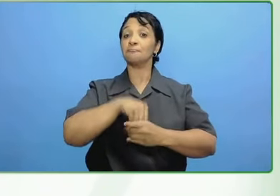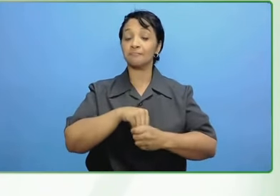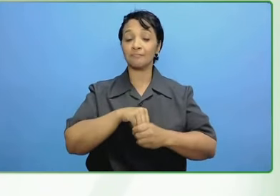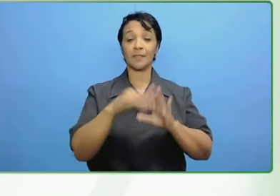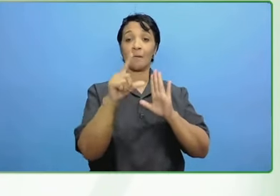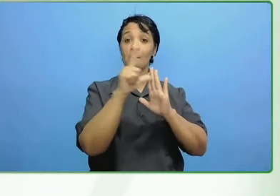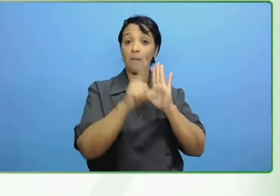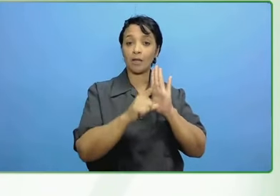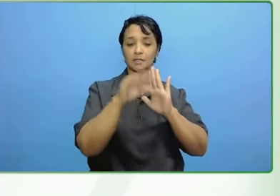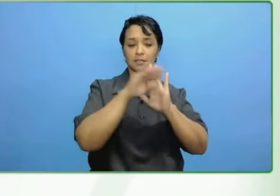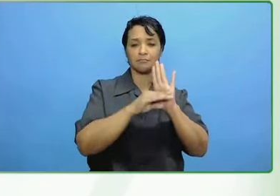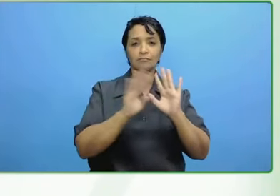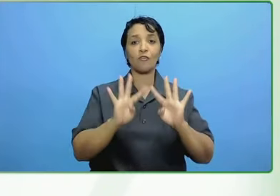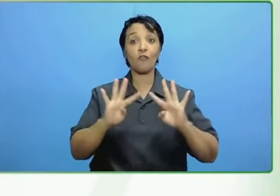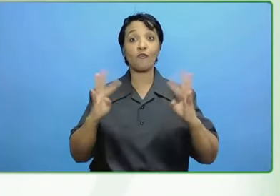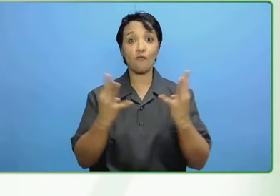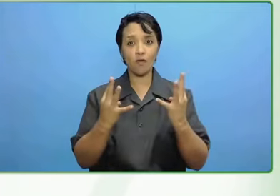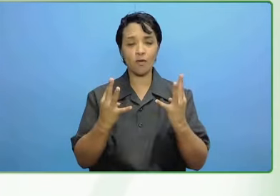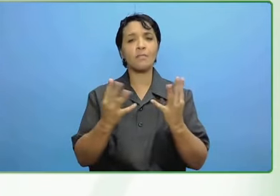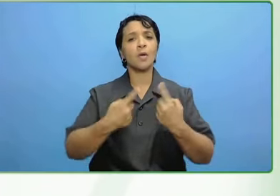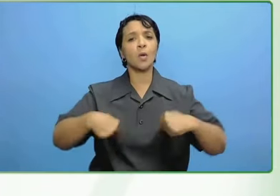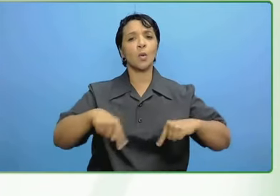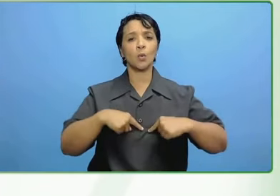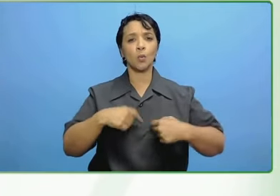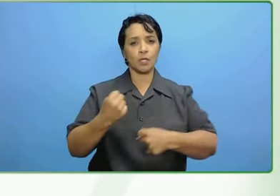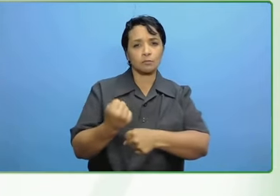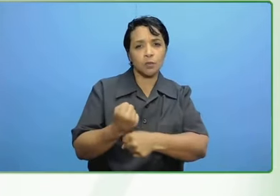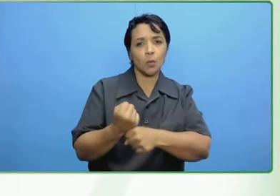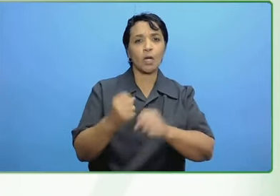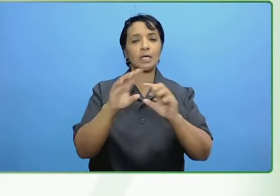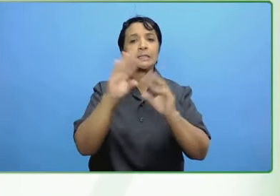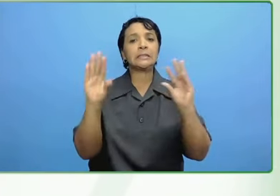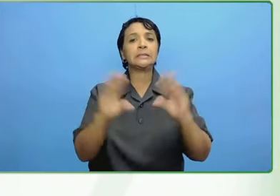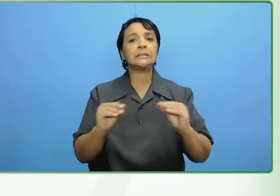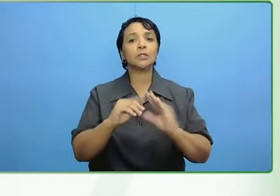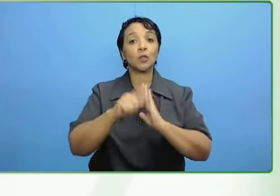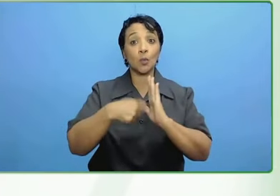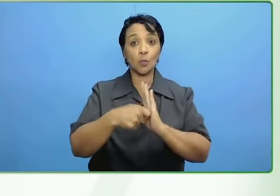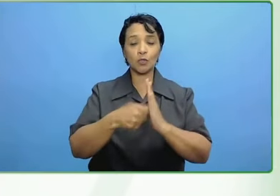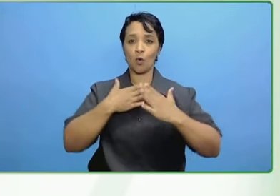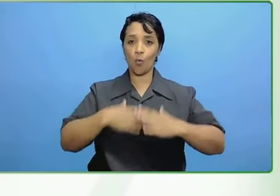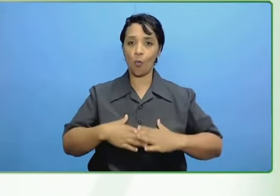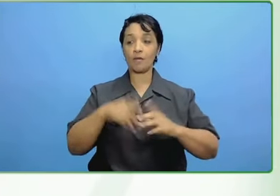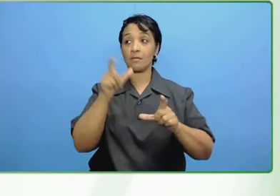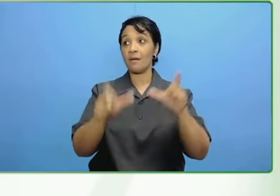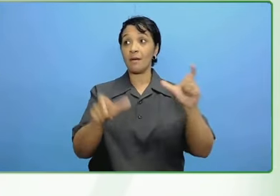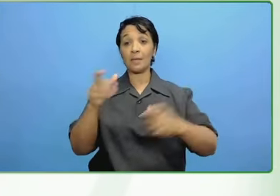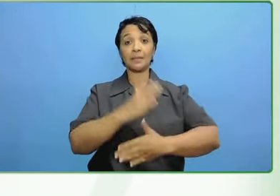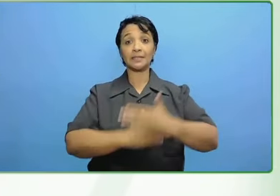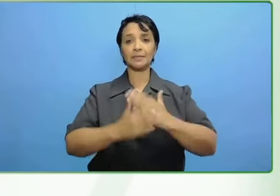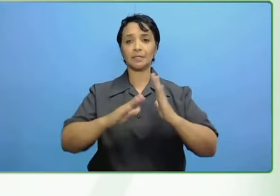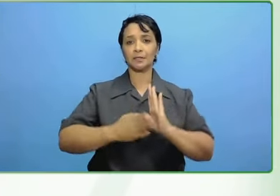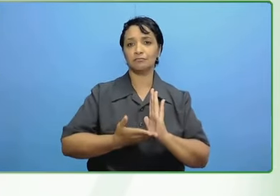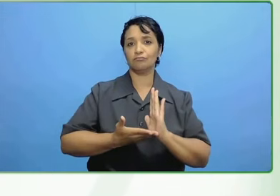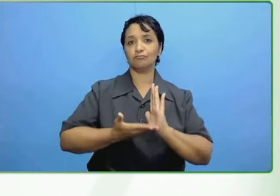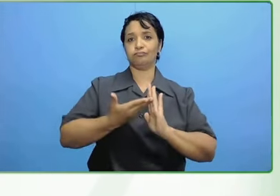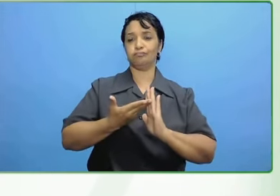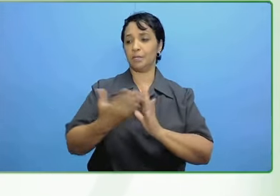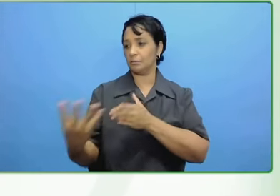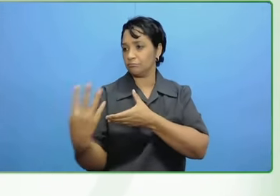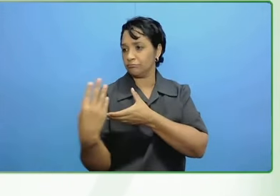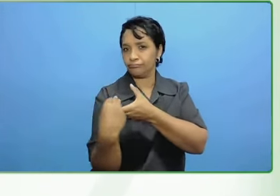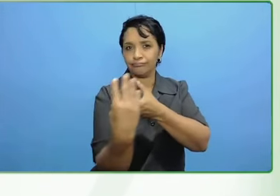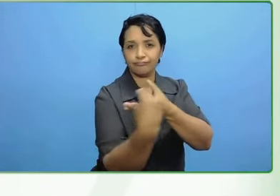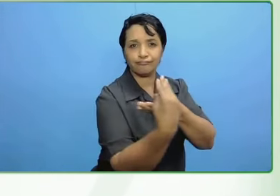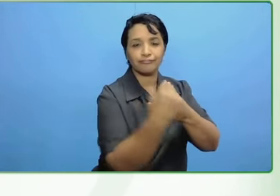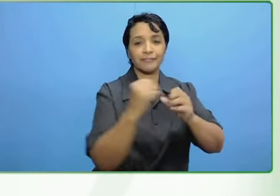The Zero Project has contributed to advancing the rights of persons with disabilities through its network and conferences. We value this opportunity